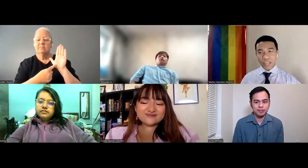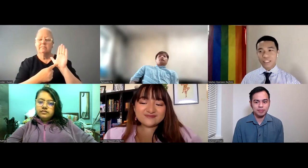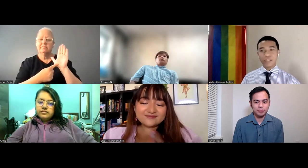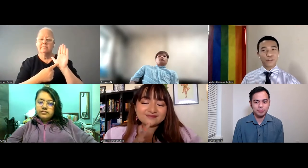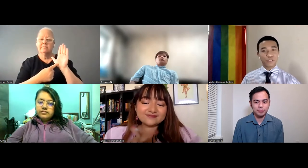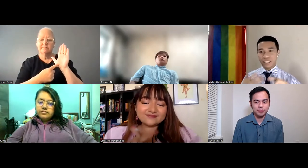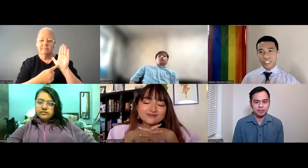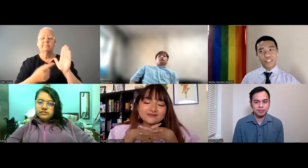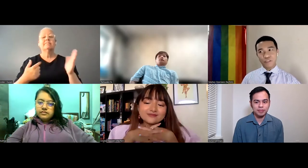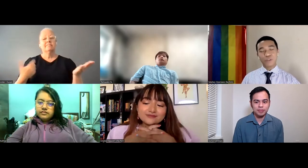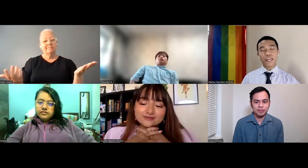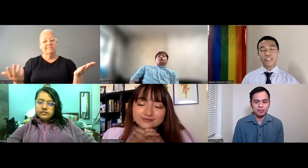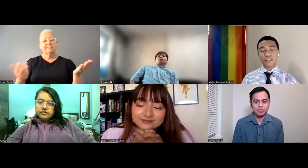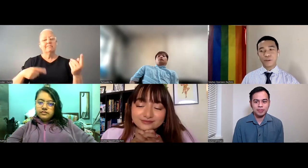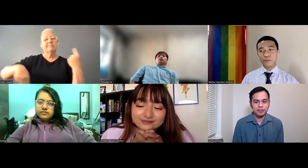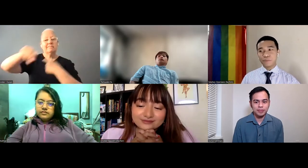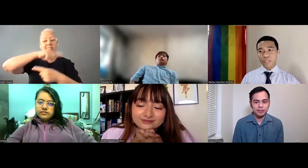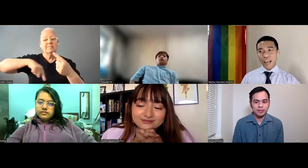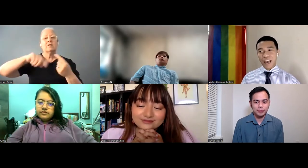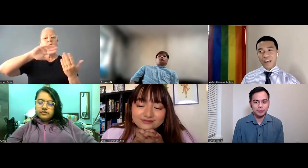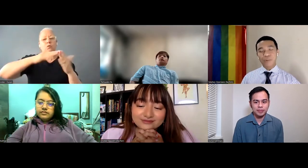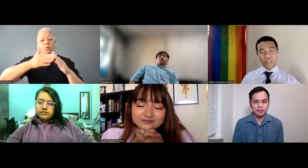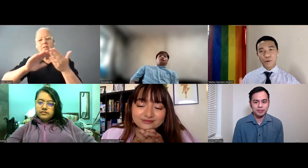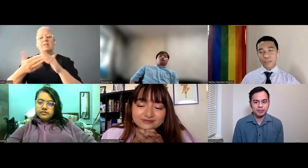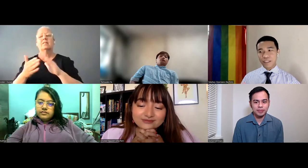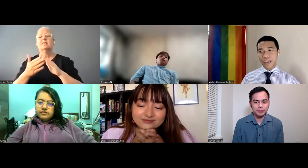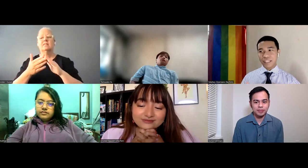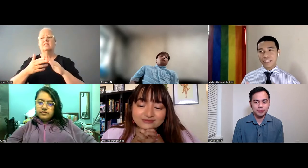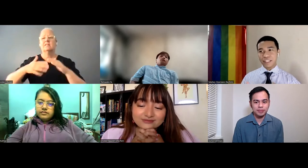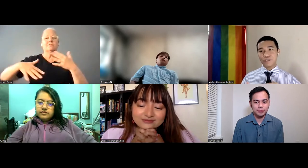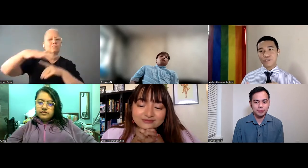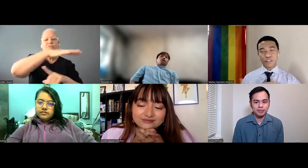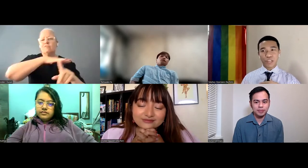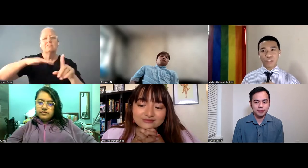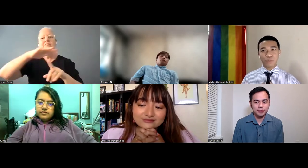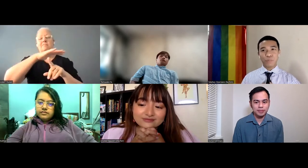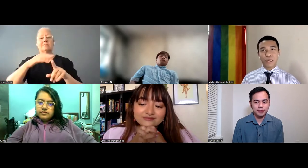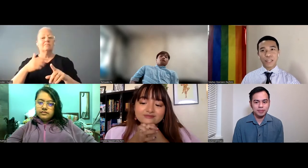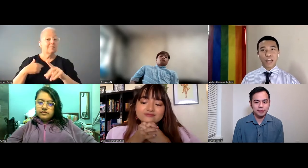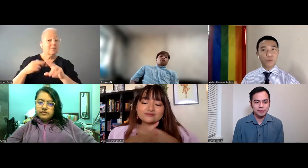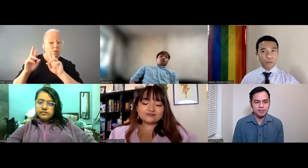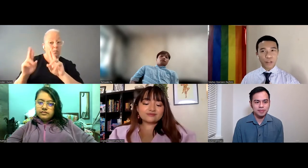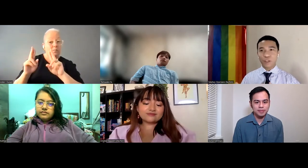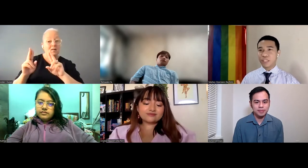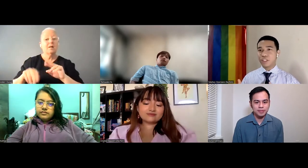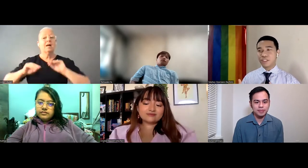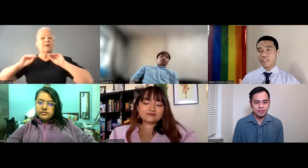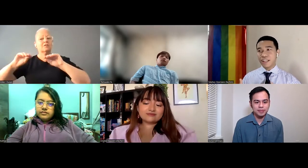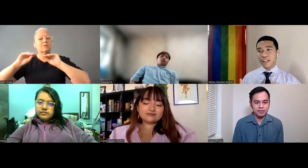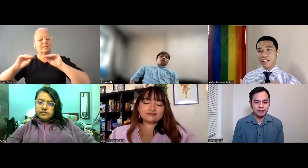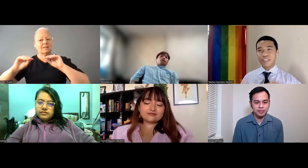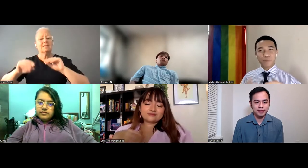in our society and also the dignity of our society. So I am really hoping that education would be a norm rather than